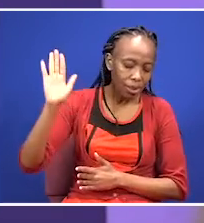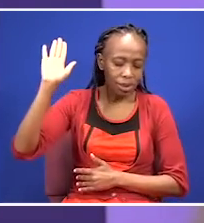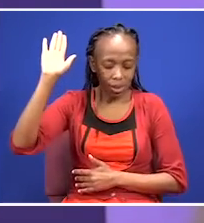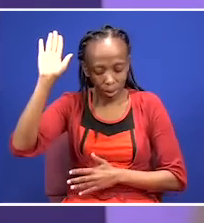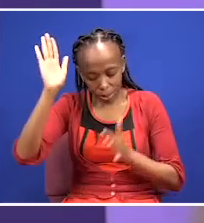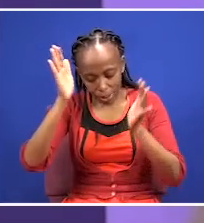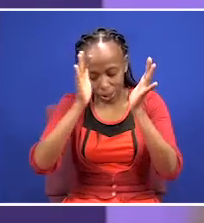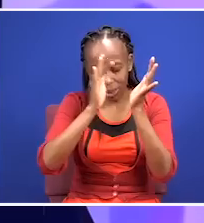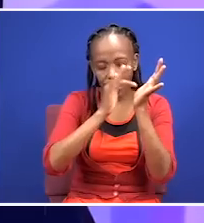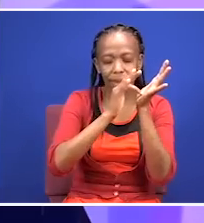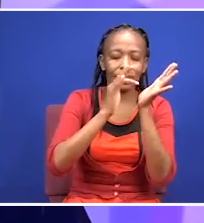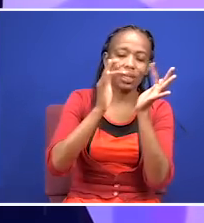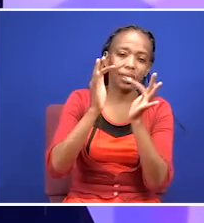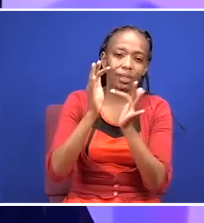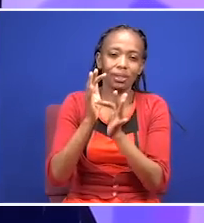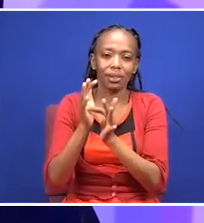is